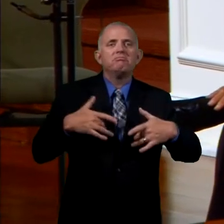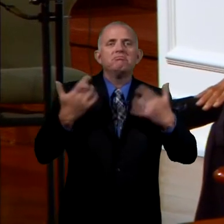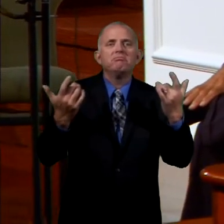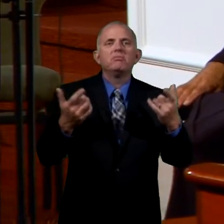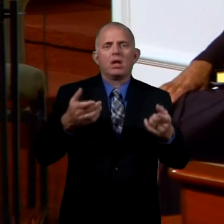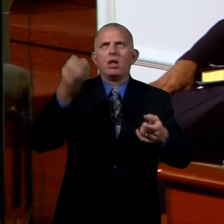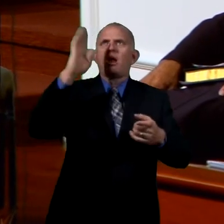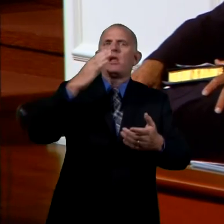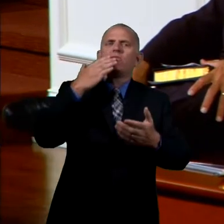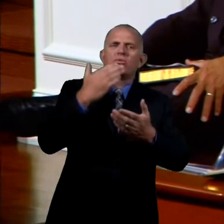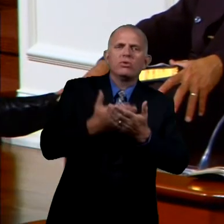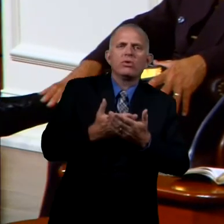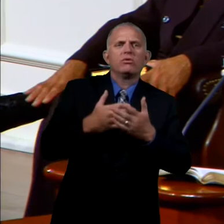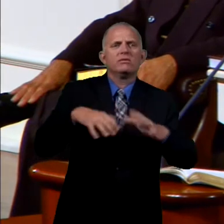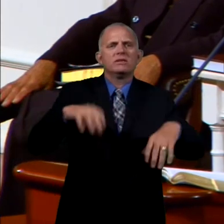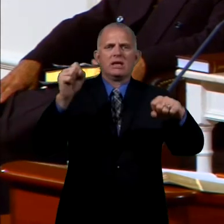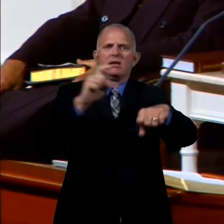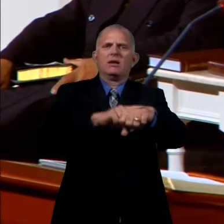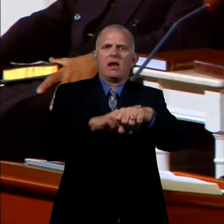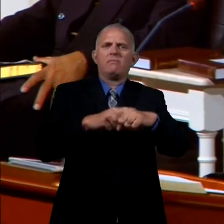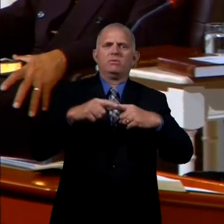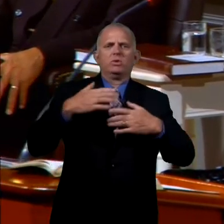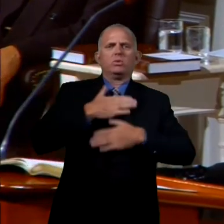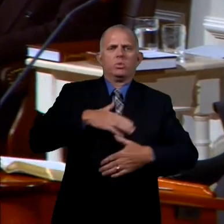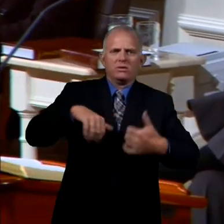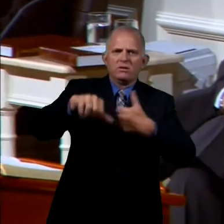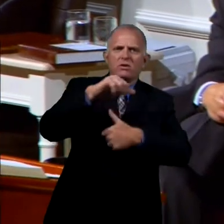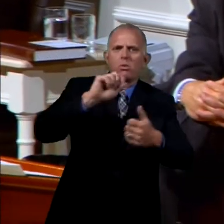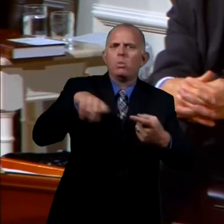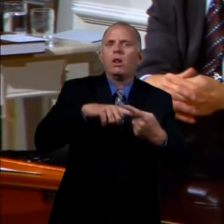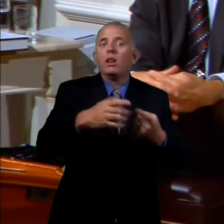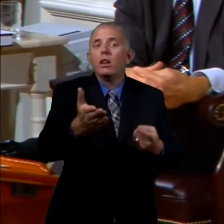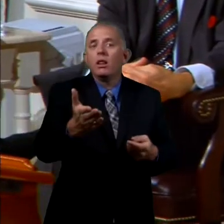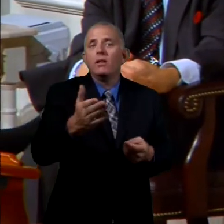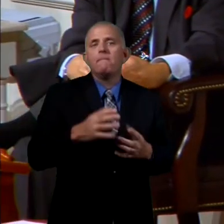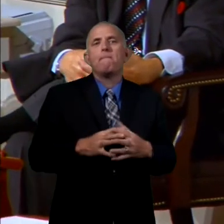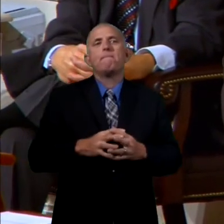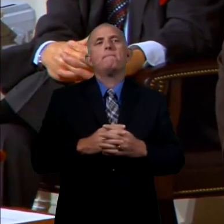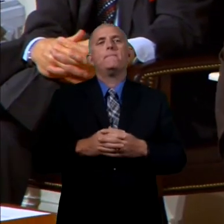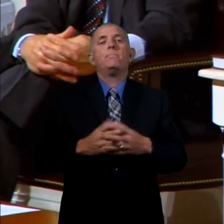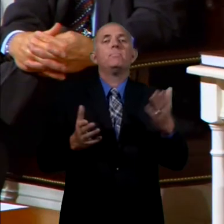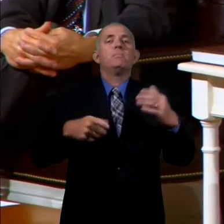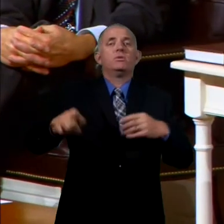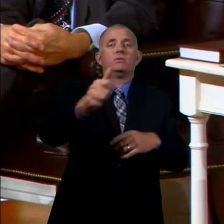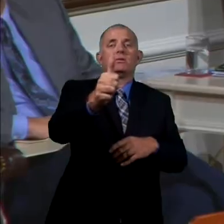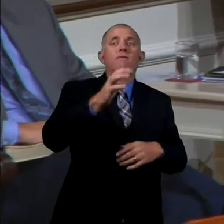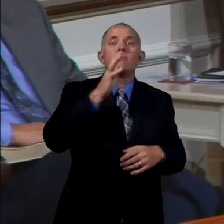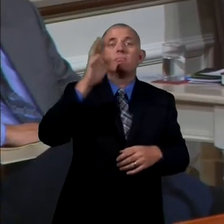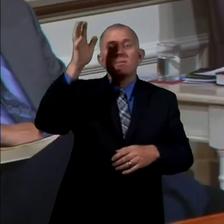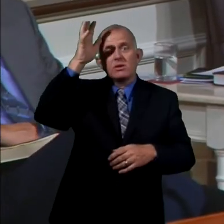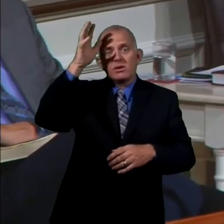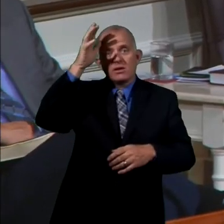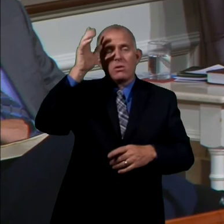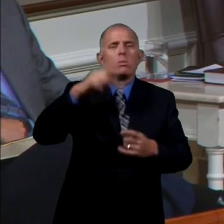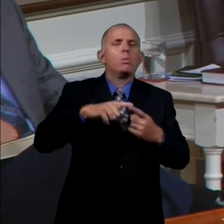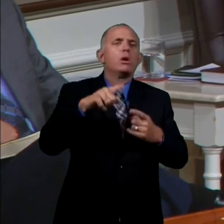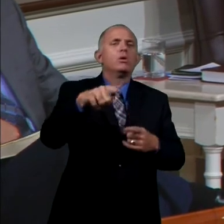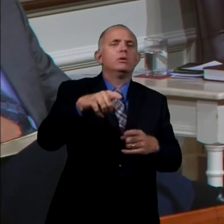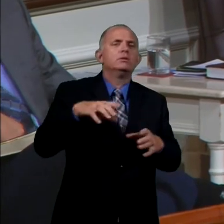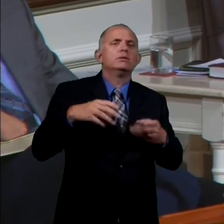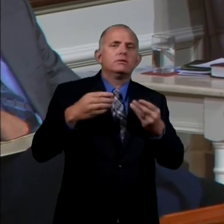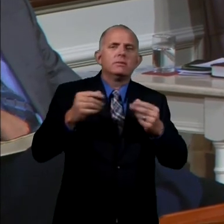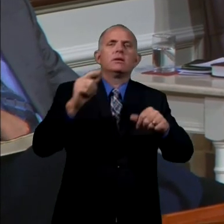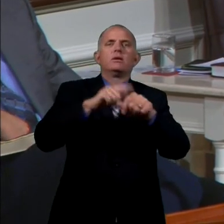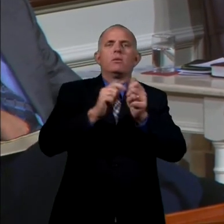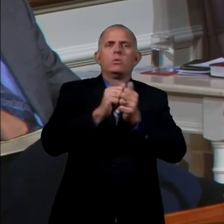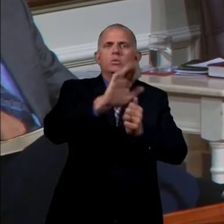just took the time to enjoy each other. If you're a parent, when's the last time you just did something with your kid and